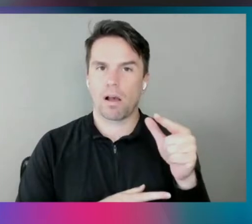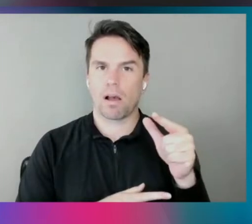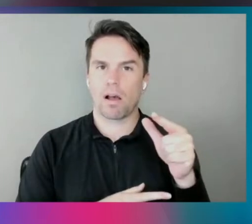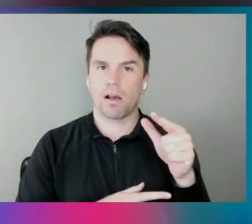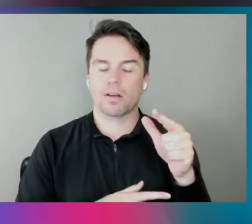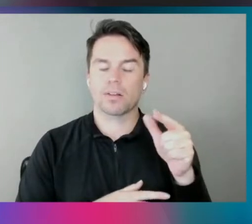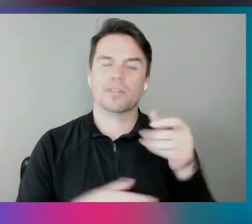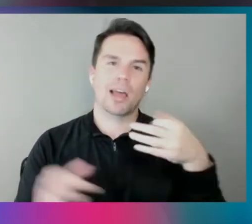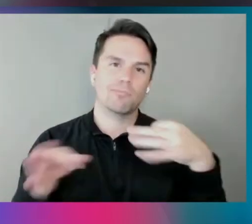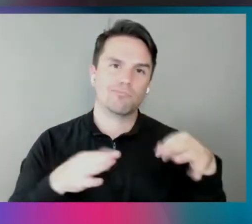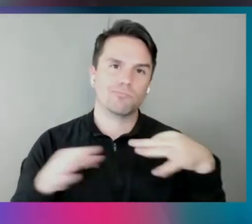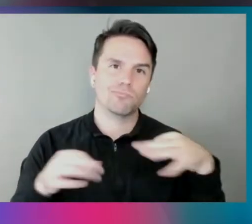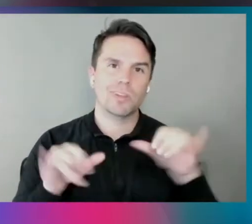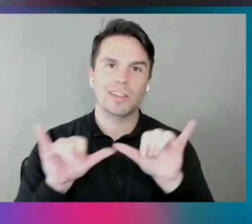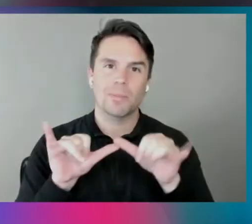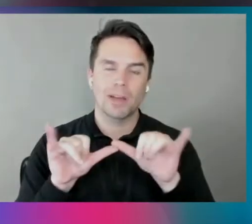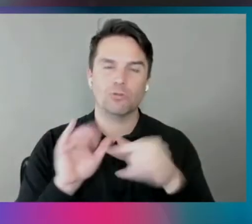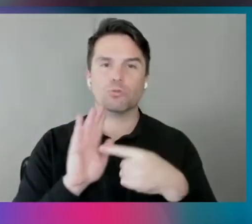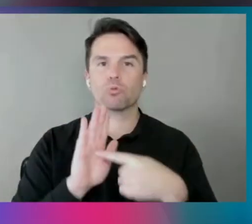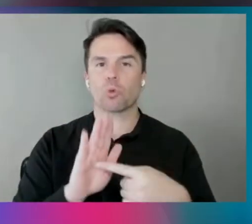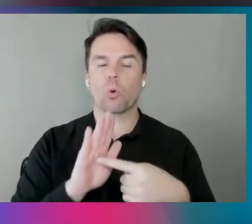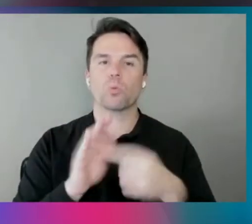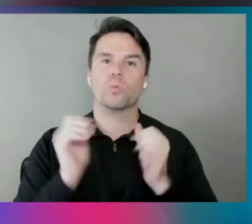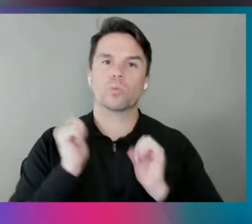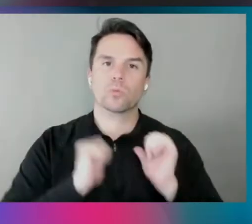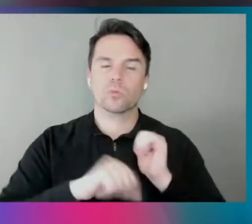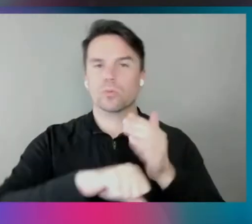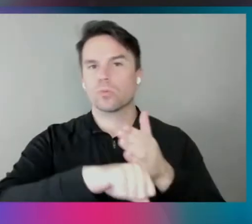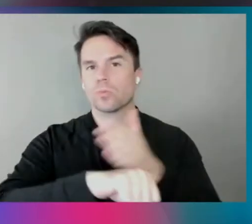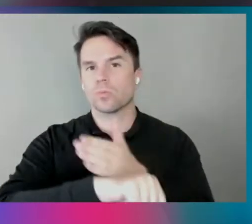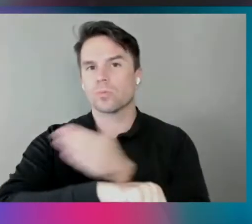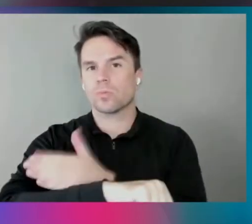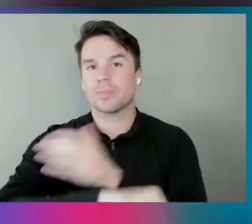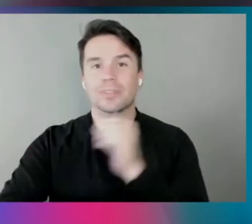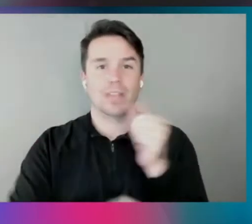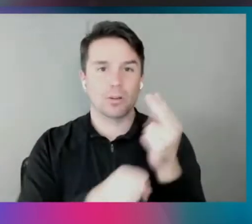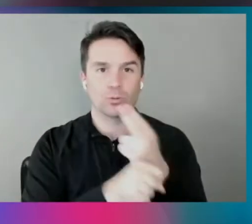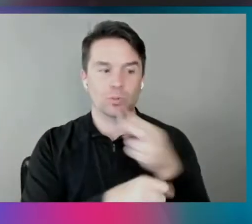kind of performance improvement from not using descriptions to using